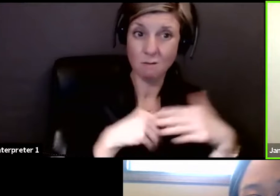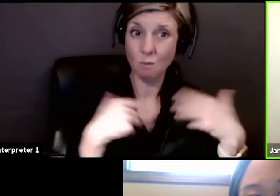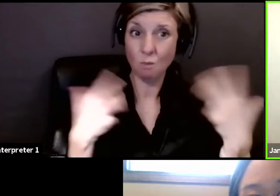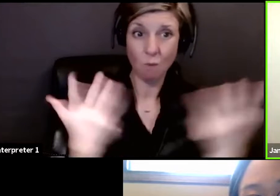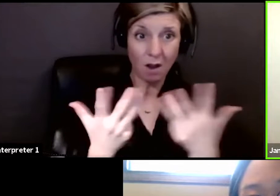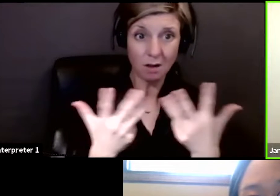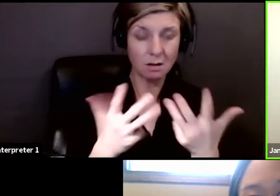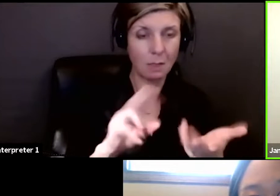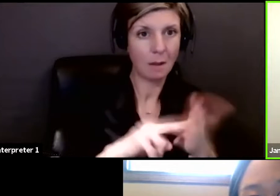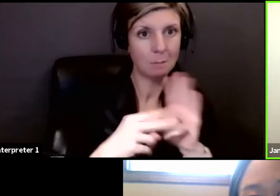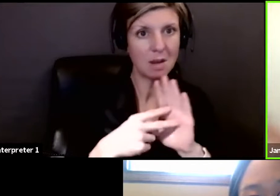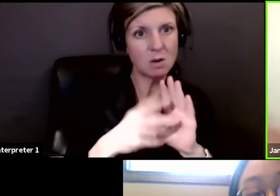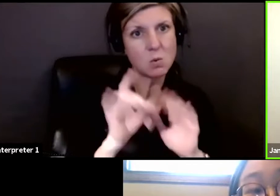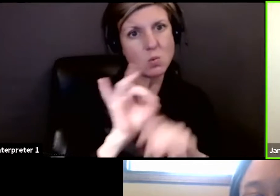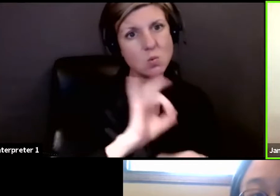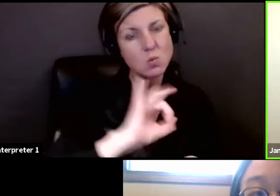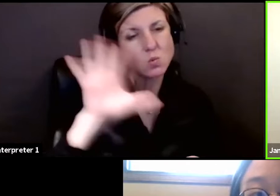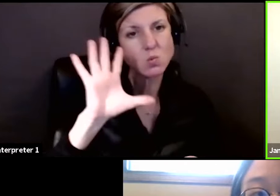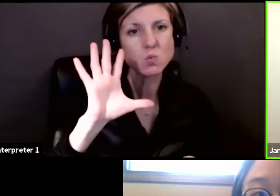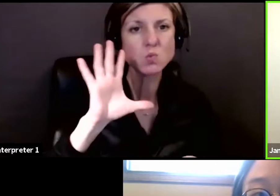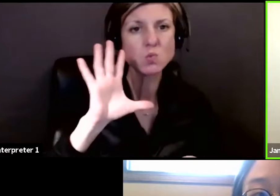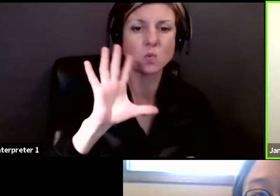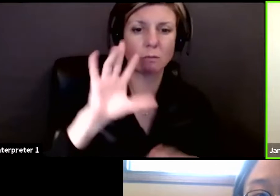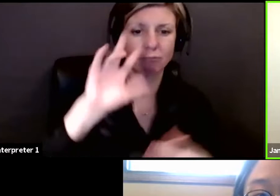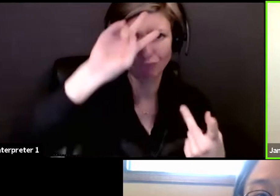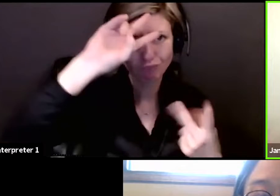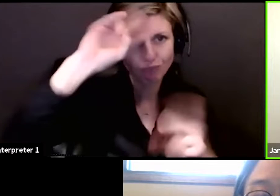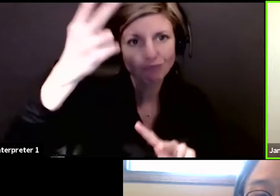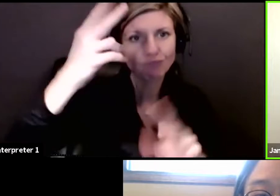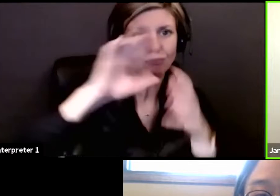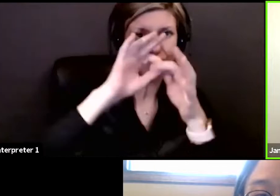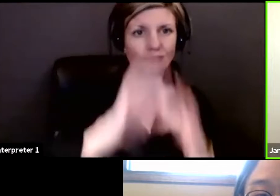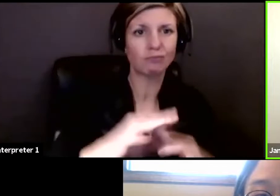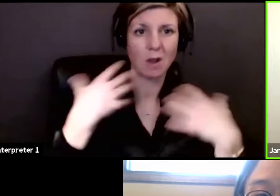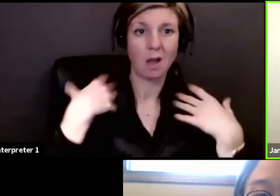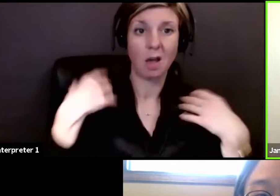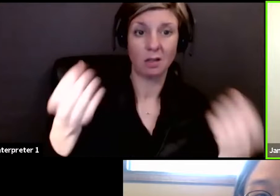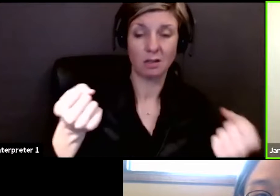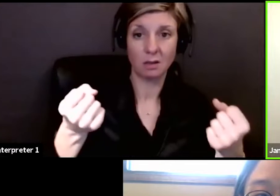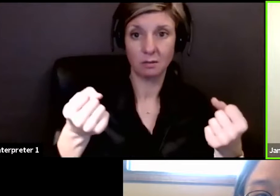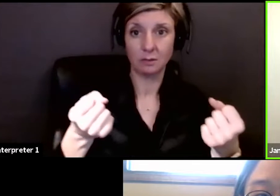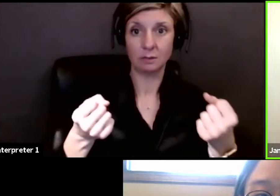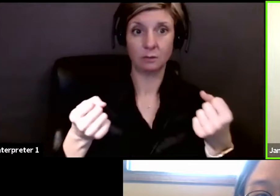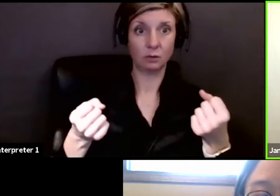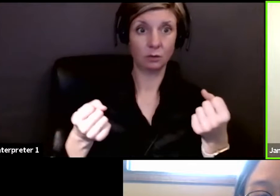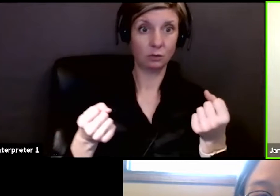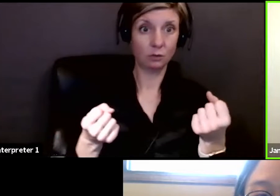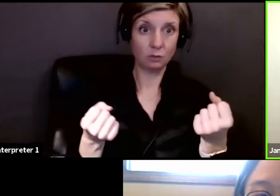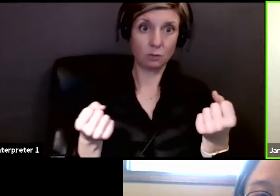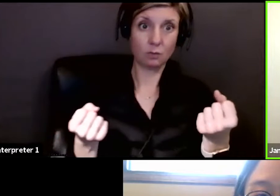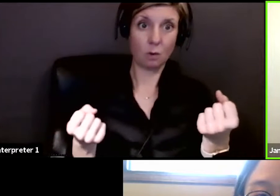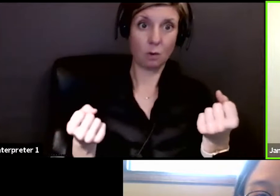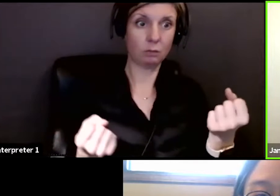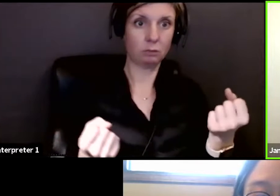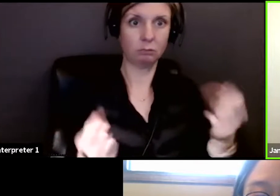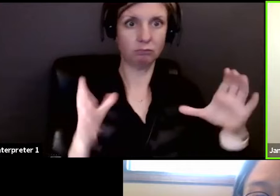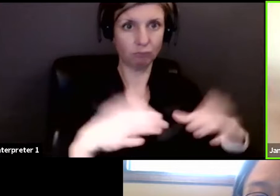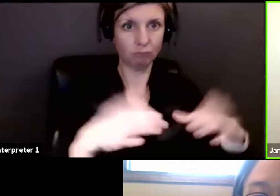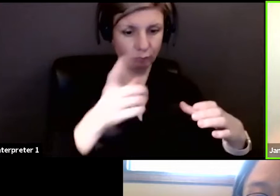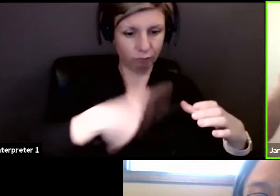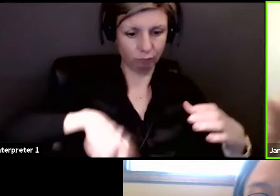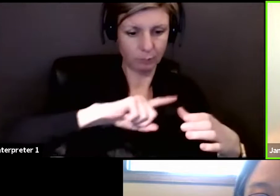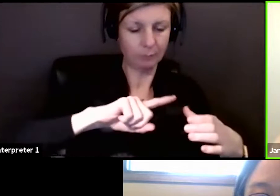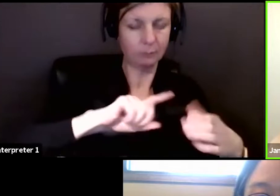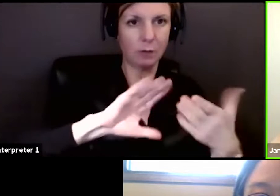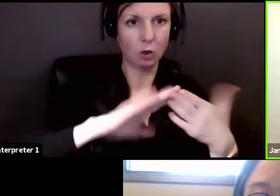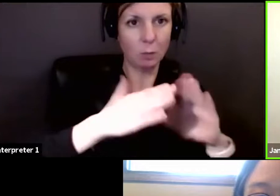misinformation about health, such that there may be a certain population of our community who